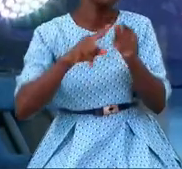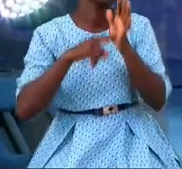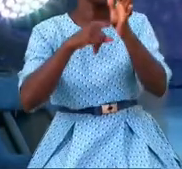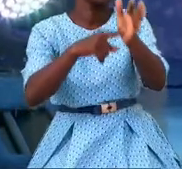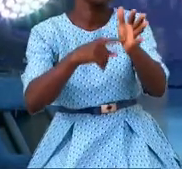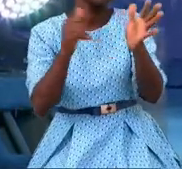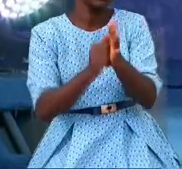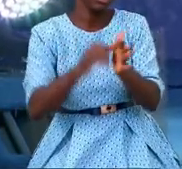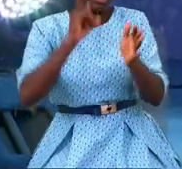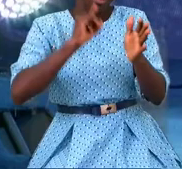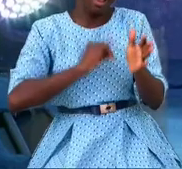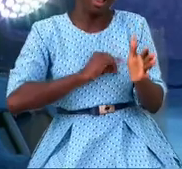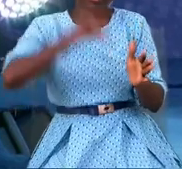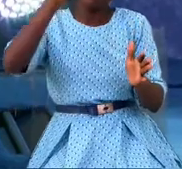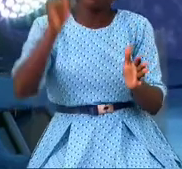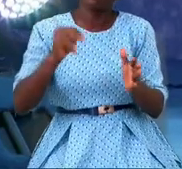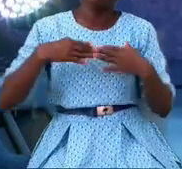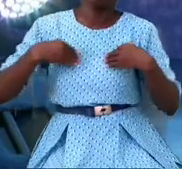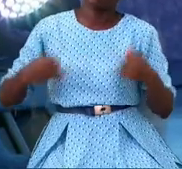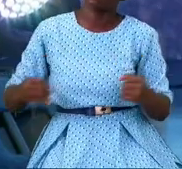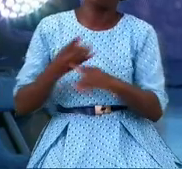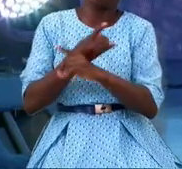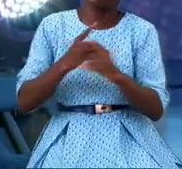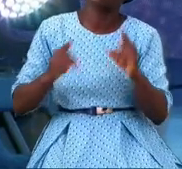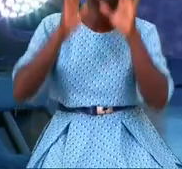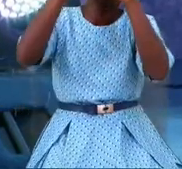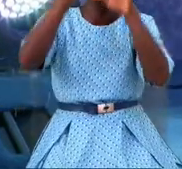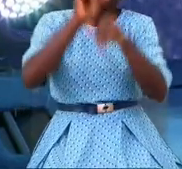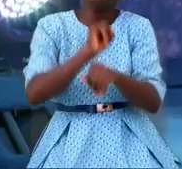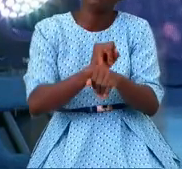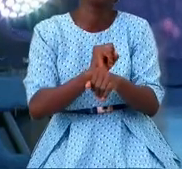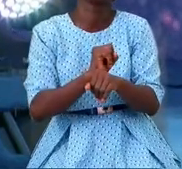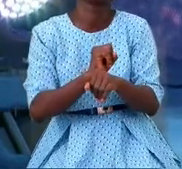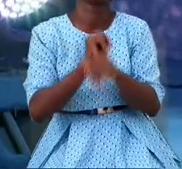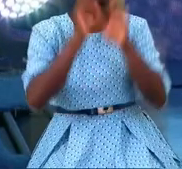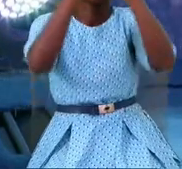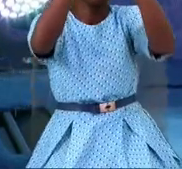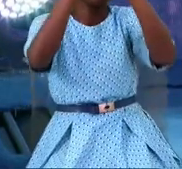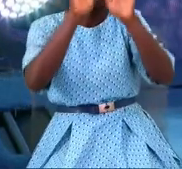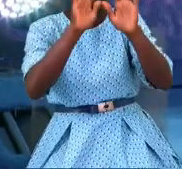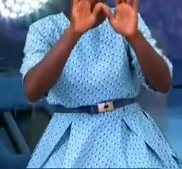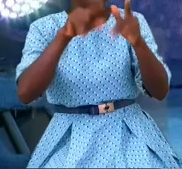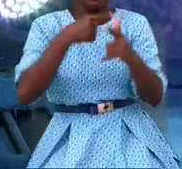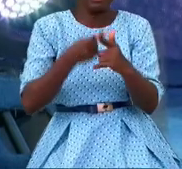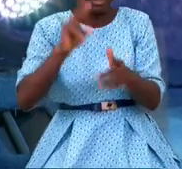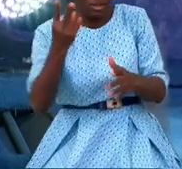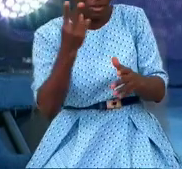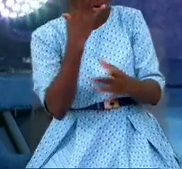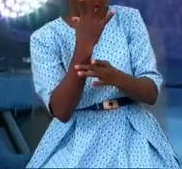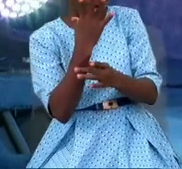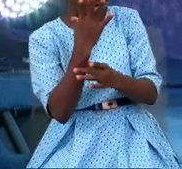you lay the other hand on yourself where you have the problem. Then after the final